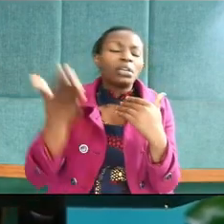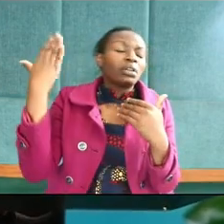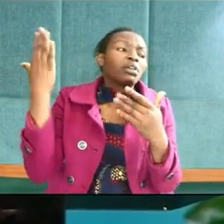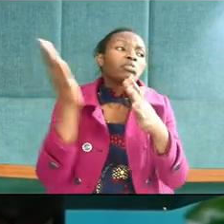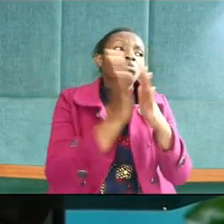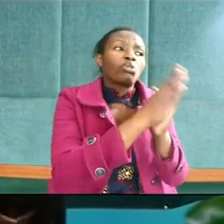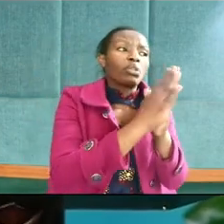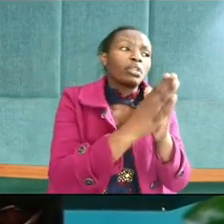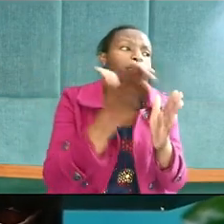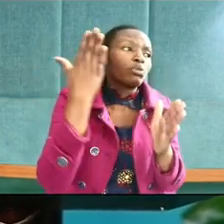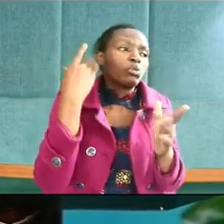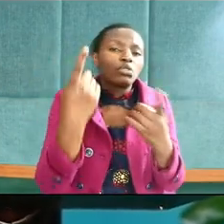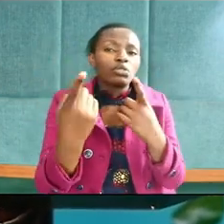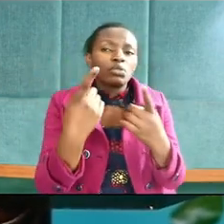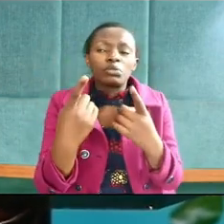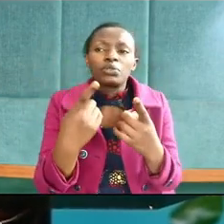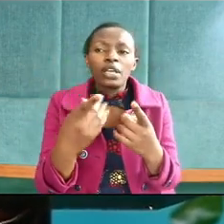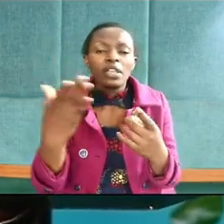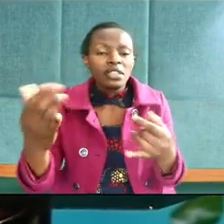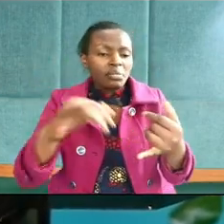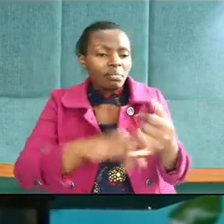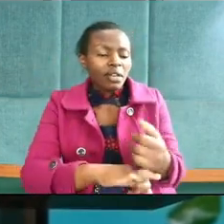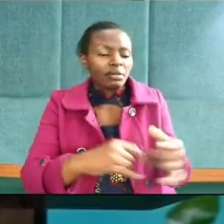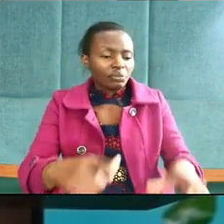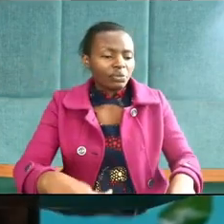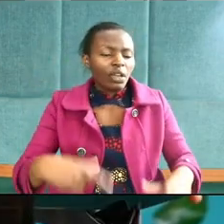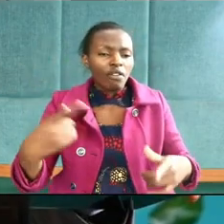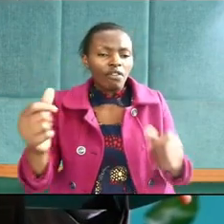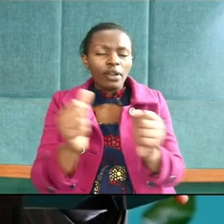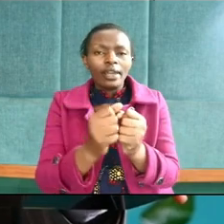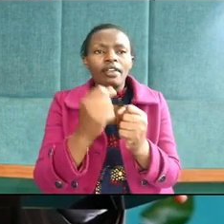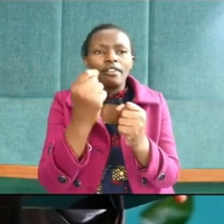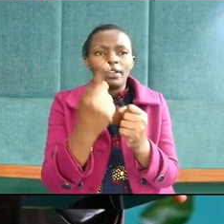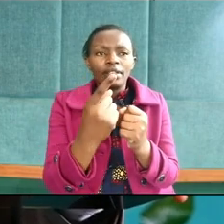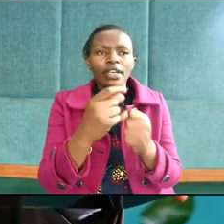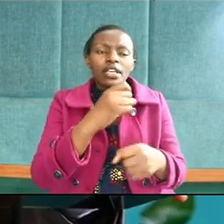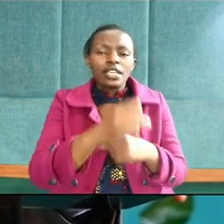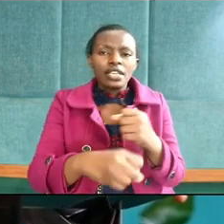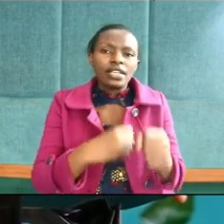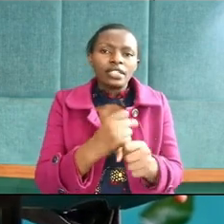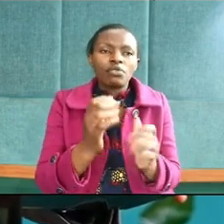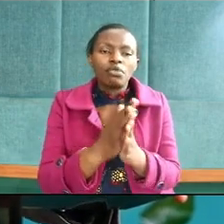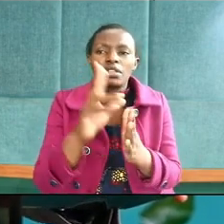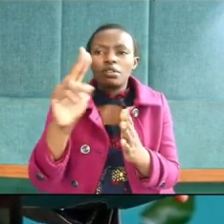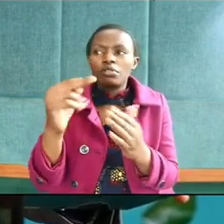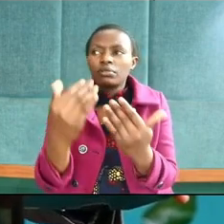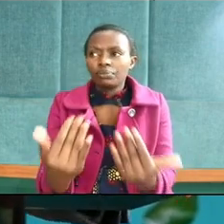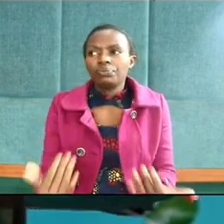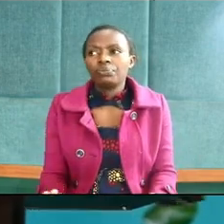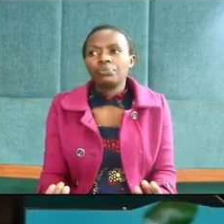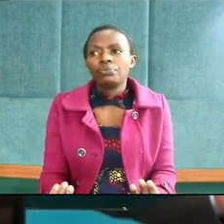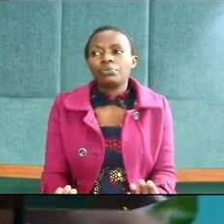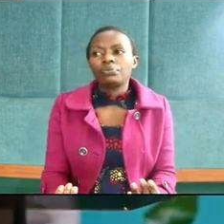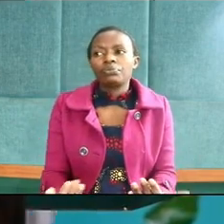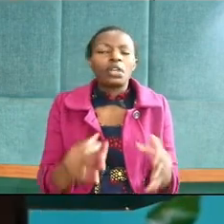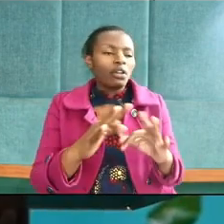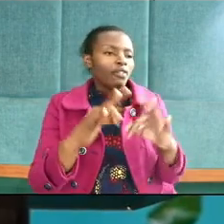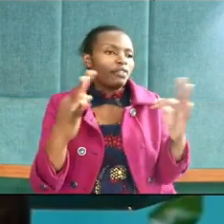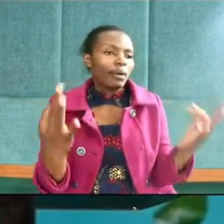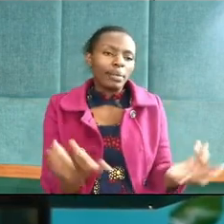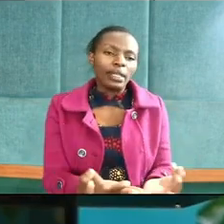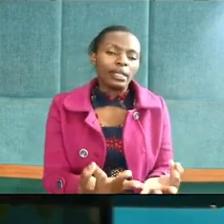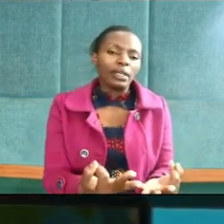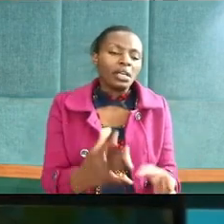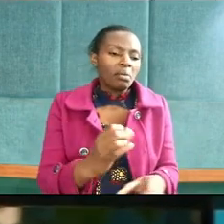A couple lived for 11 years without a child. And you see, the family